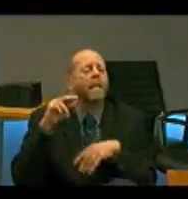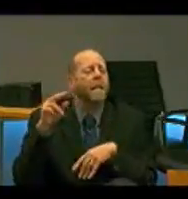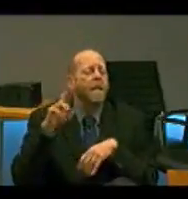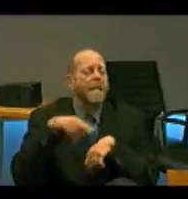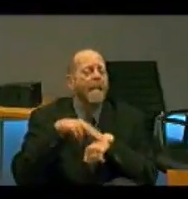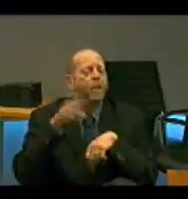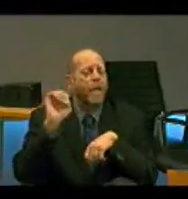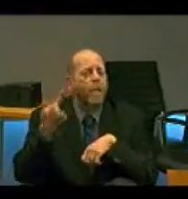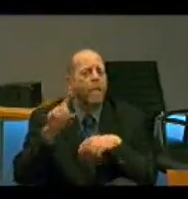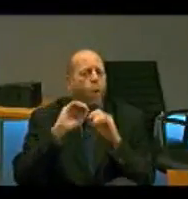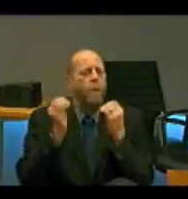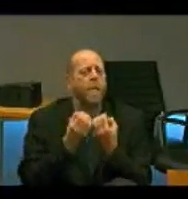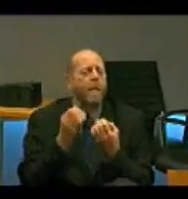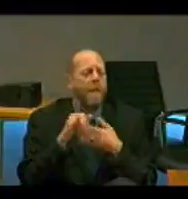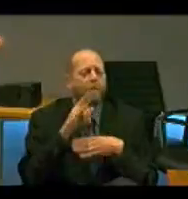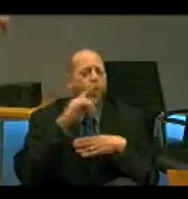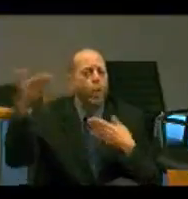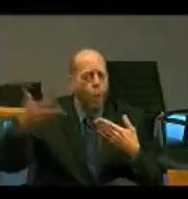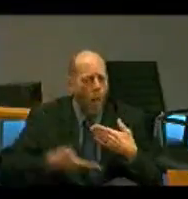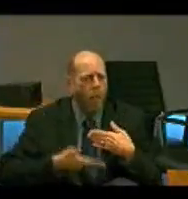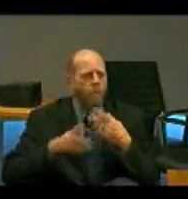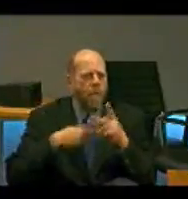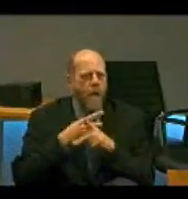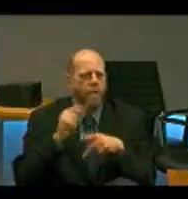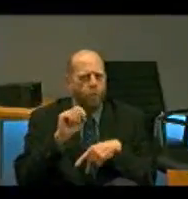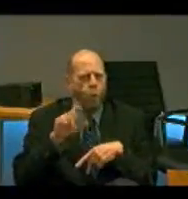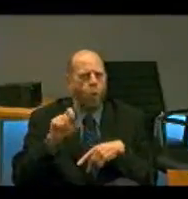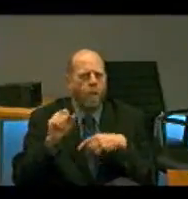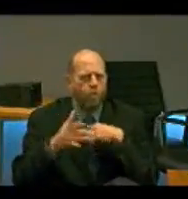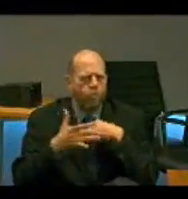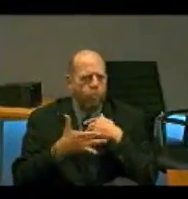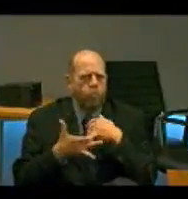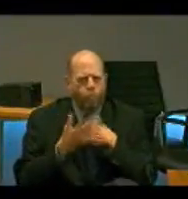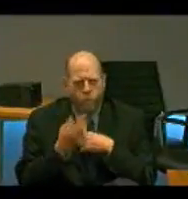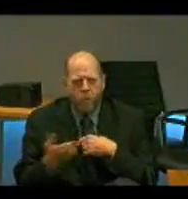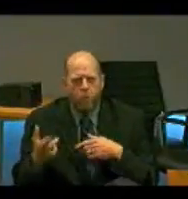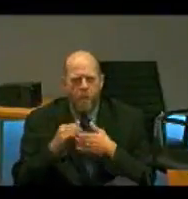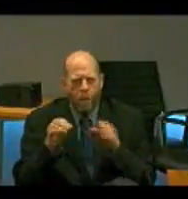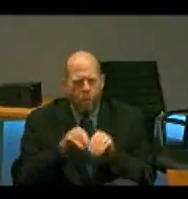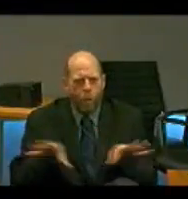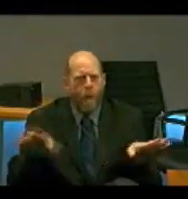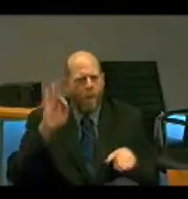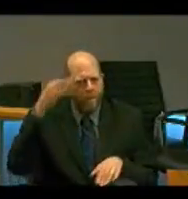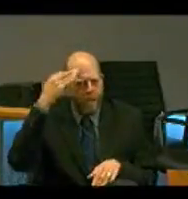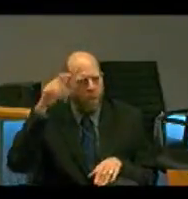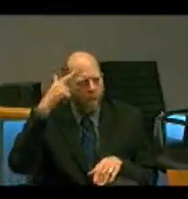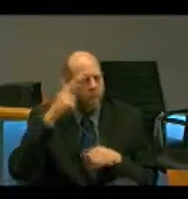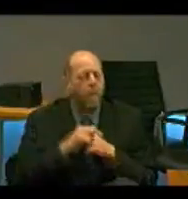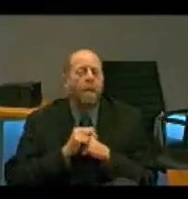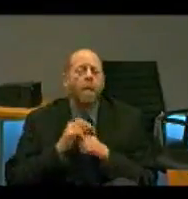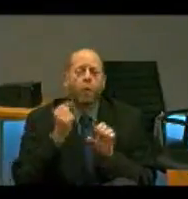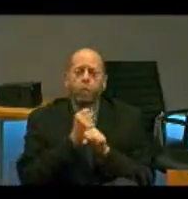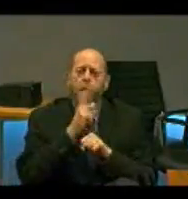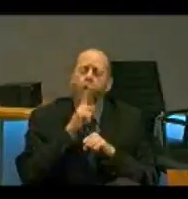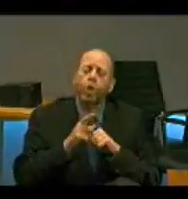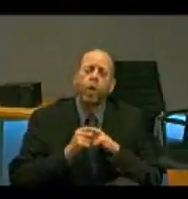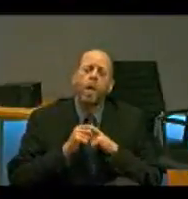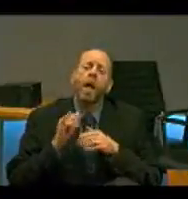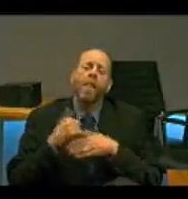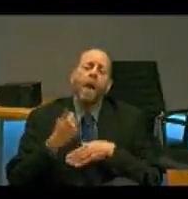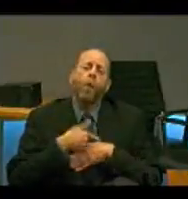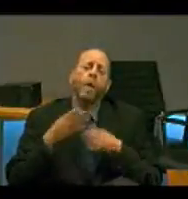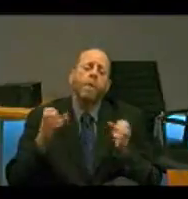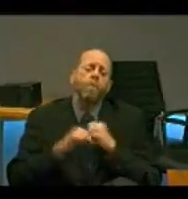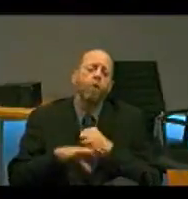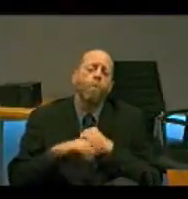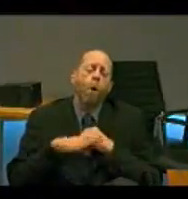education organizations that have really welcomed the kinds of tools and resources that were put out by the federal government to make sure that we